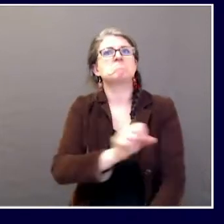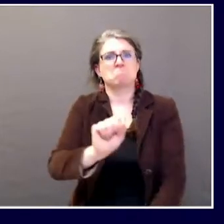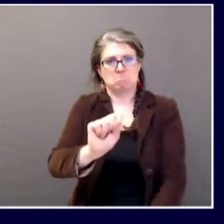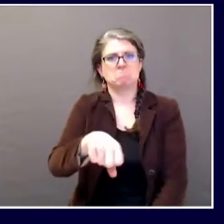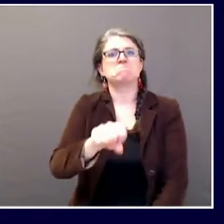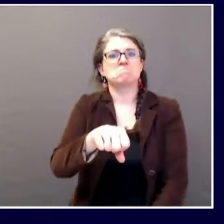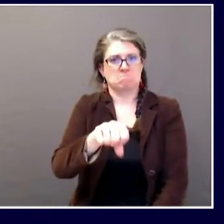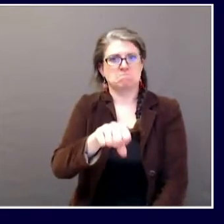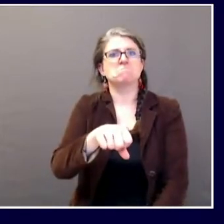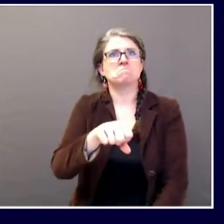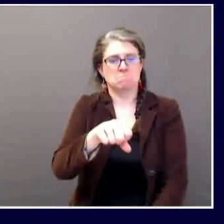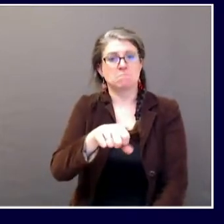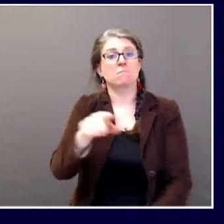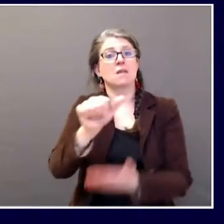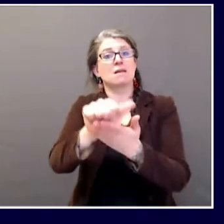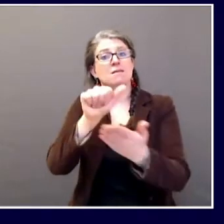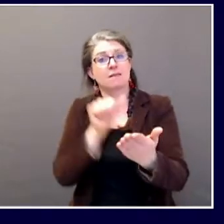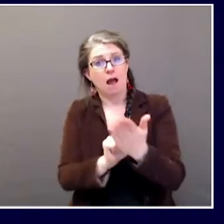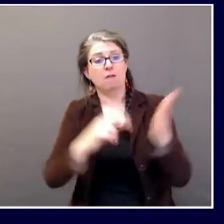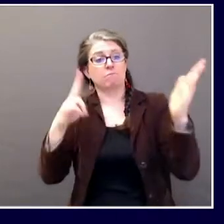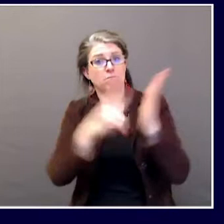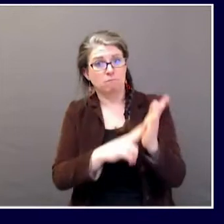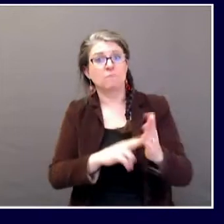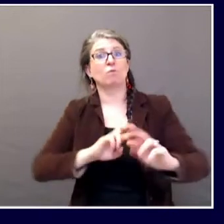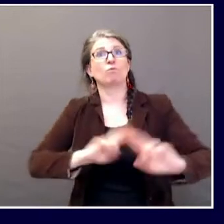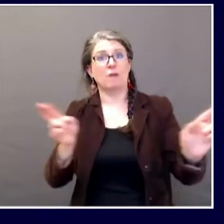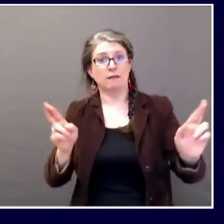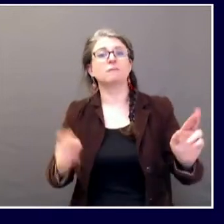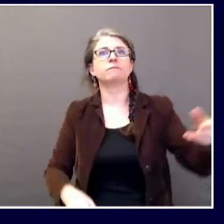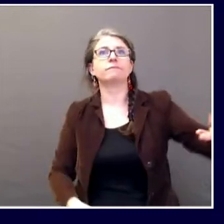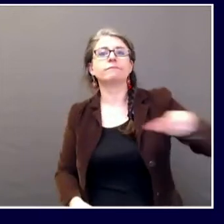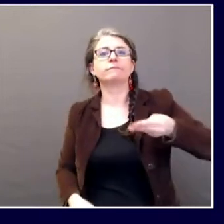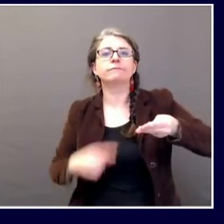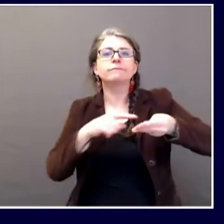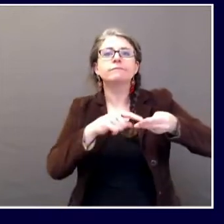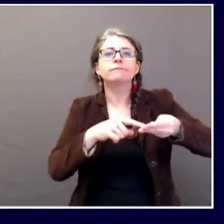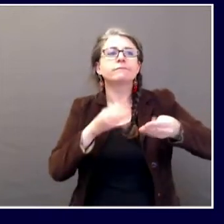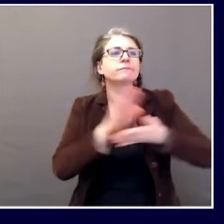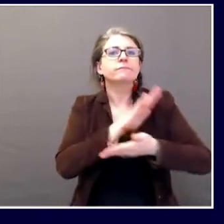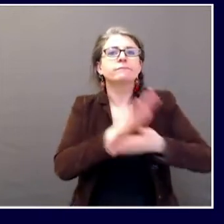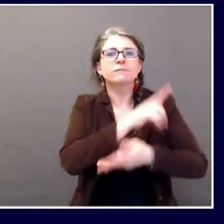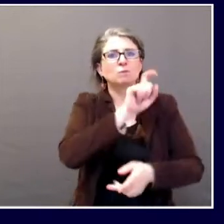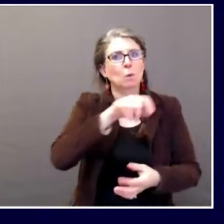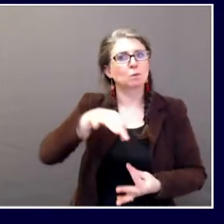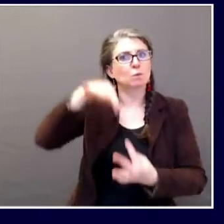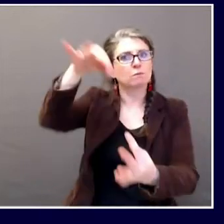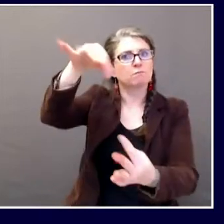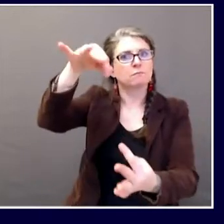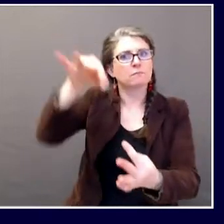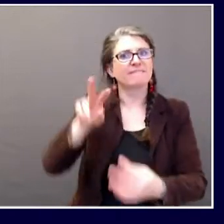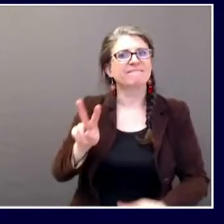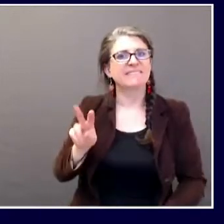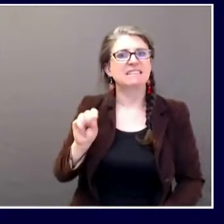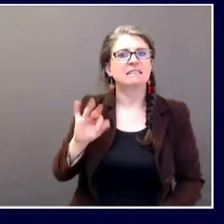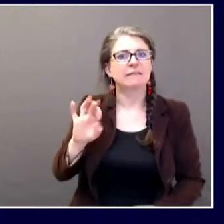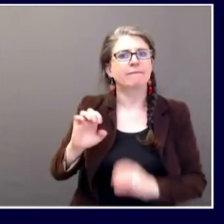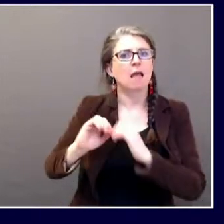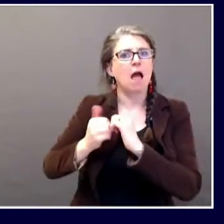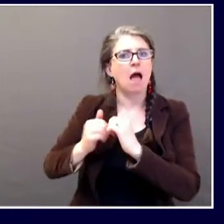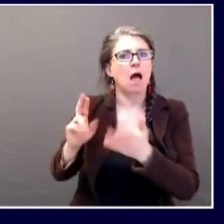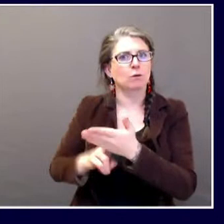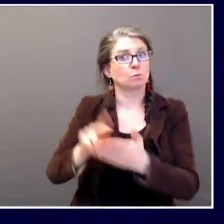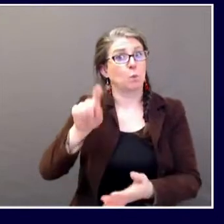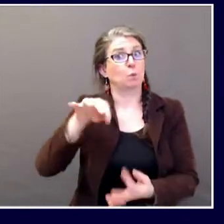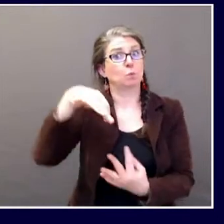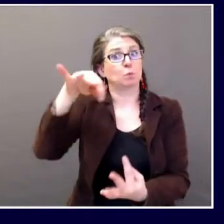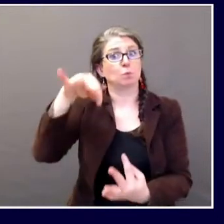how to access VSafe. It's very straightforward and very seamless. Thank you. Thanks, Brian. Let